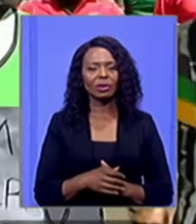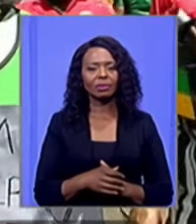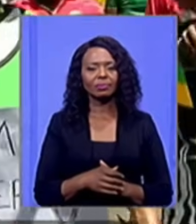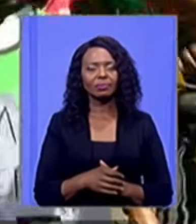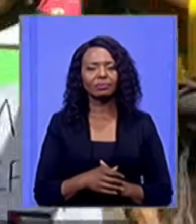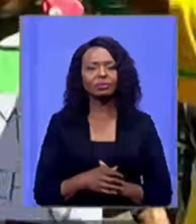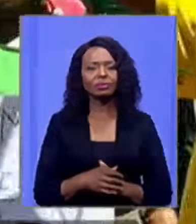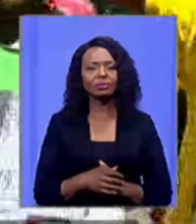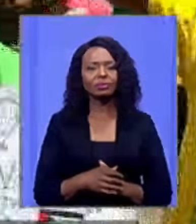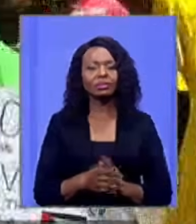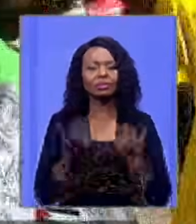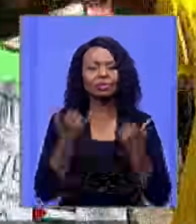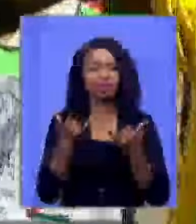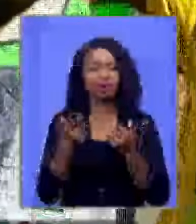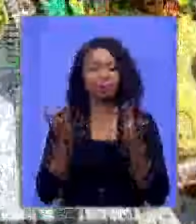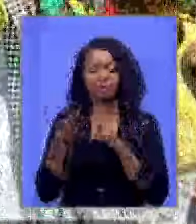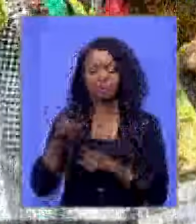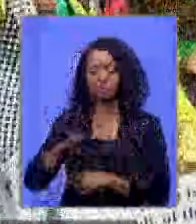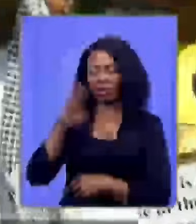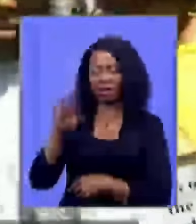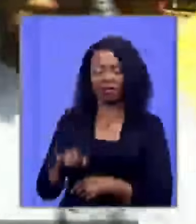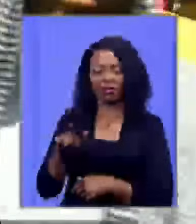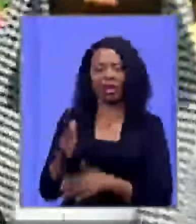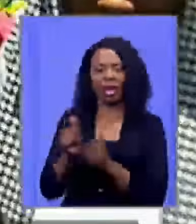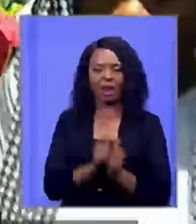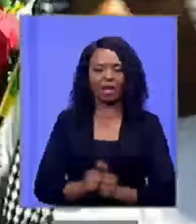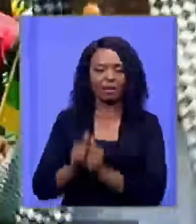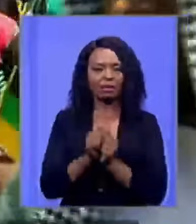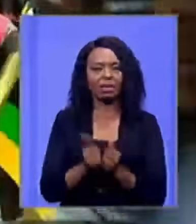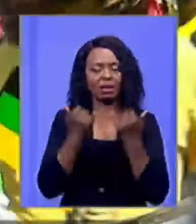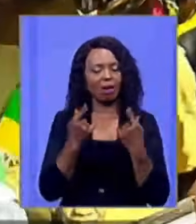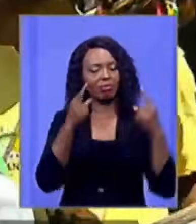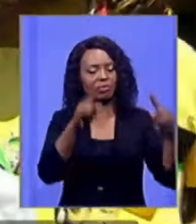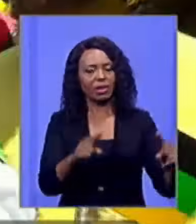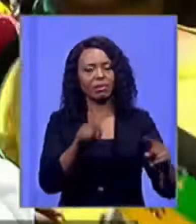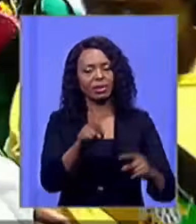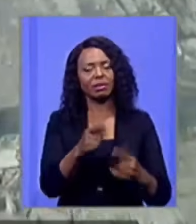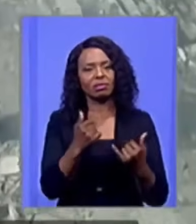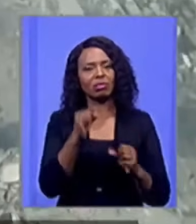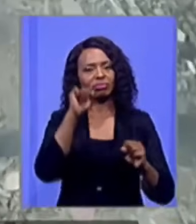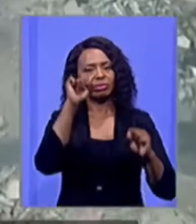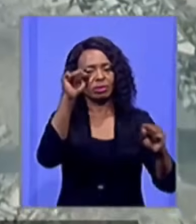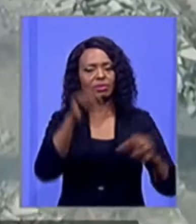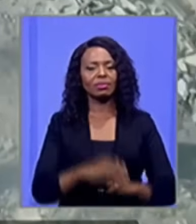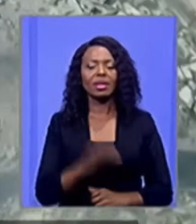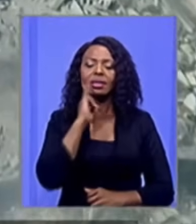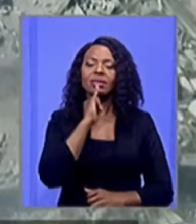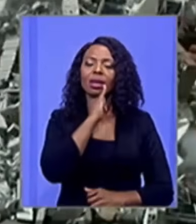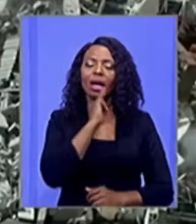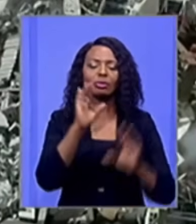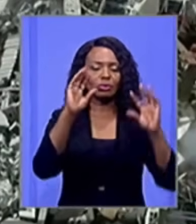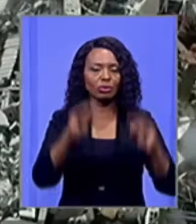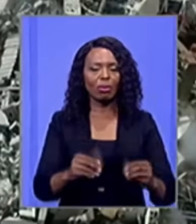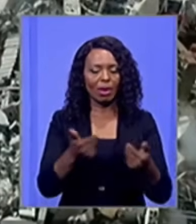Ba tlile ka bongata ho tla ntsha ntlhakemo ya bona kgahlano le se etsahalang Gaza. We want Israel to stop the apartheid. We